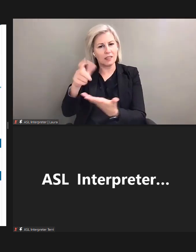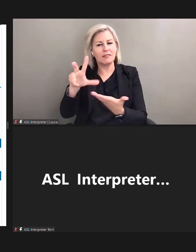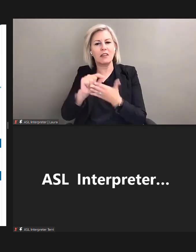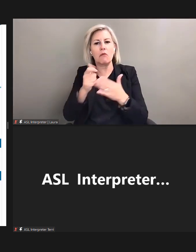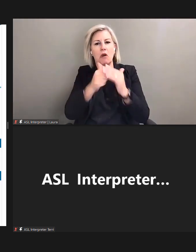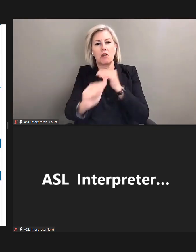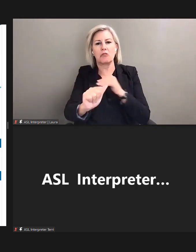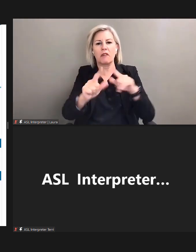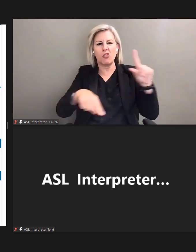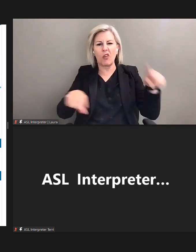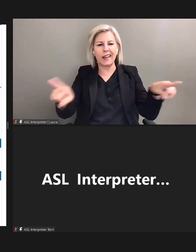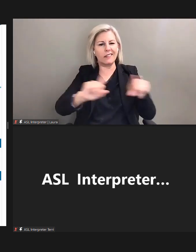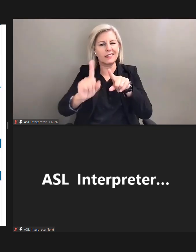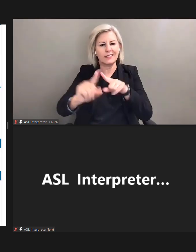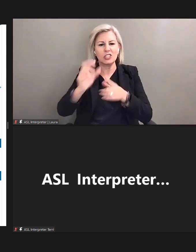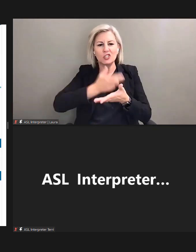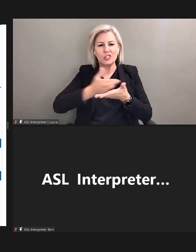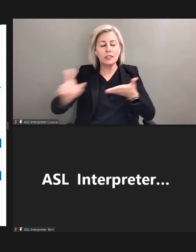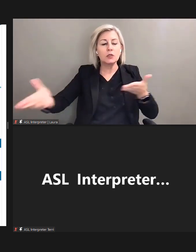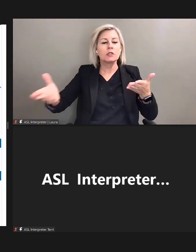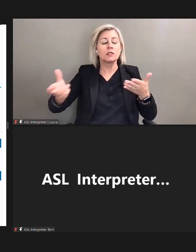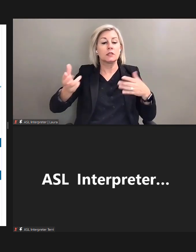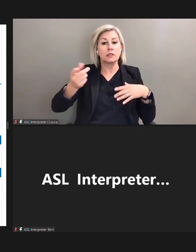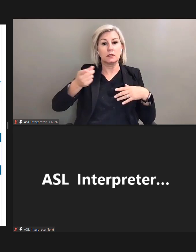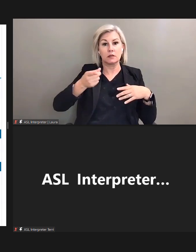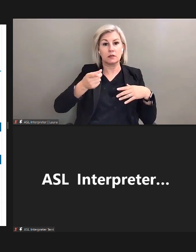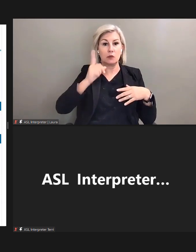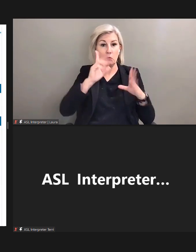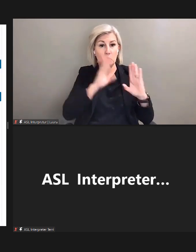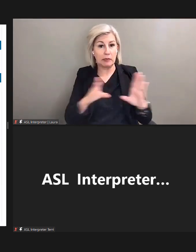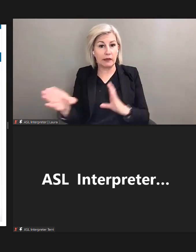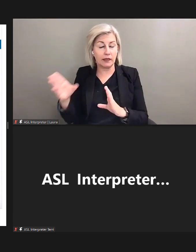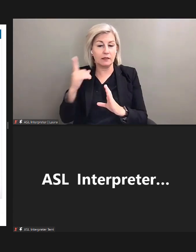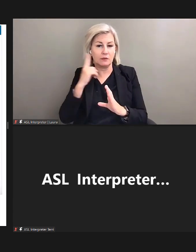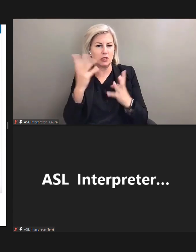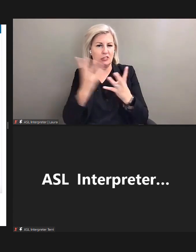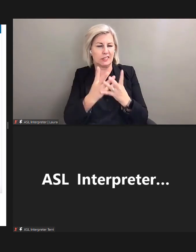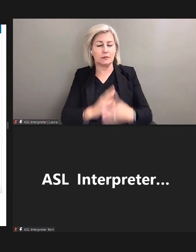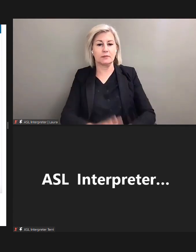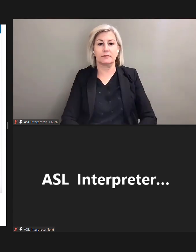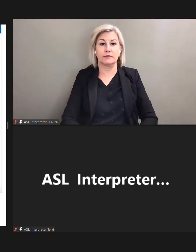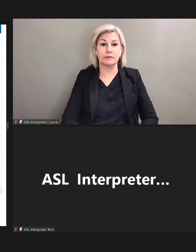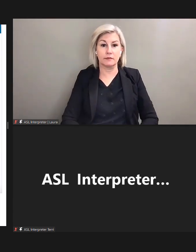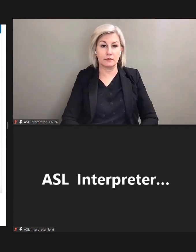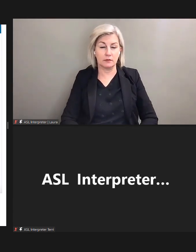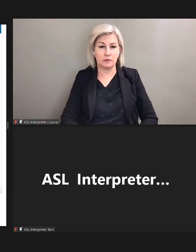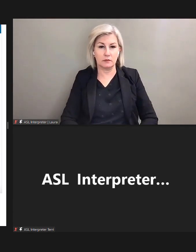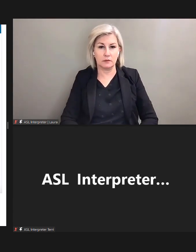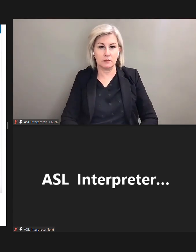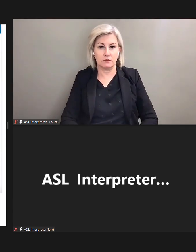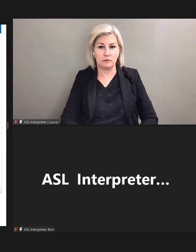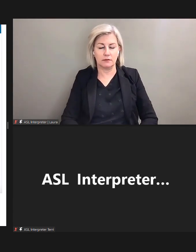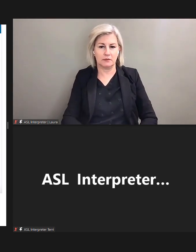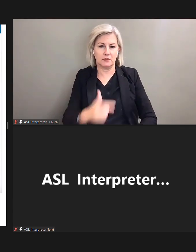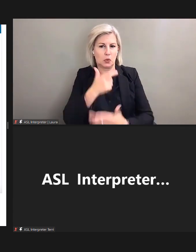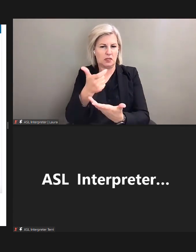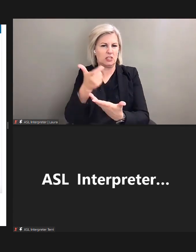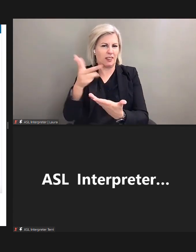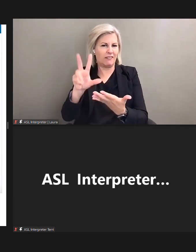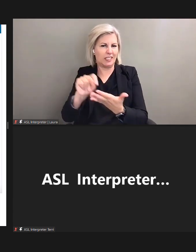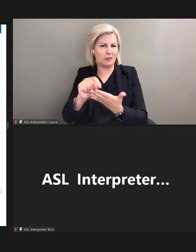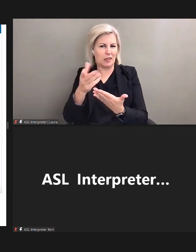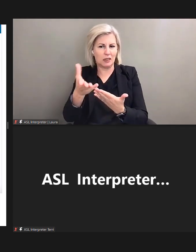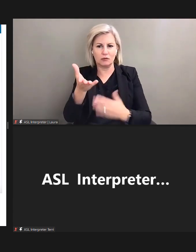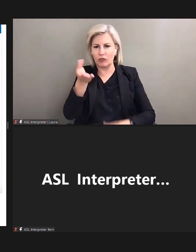a variety of other resources we have for preparing to screen. So take a look there.